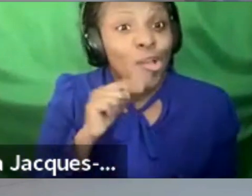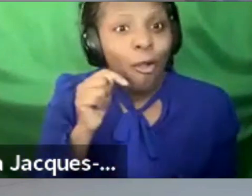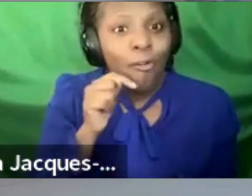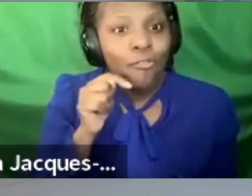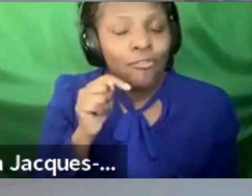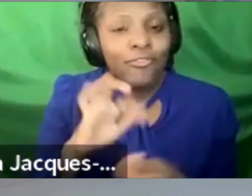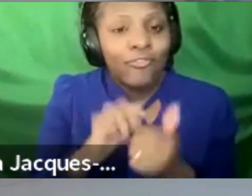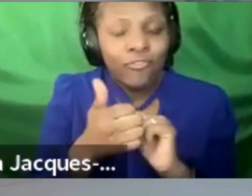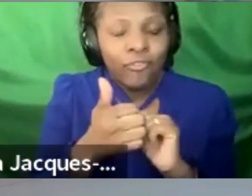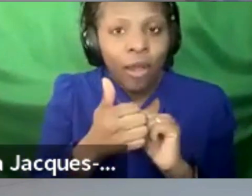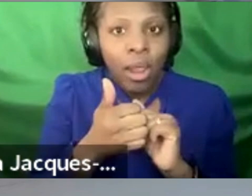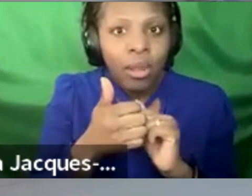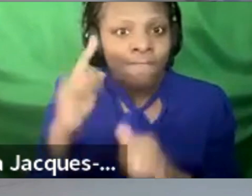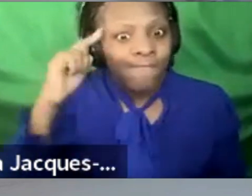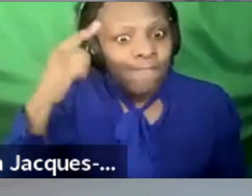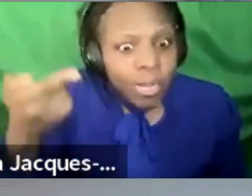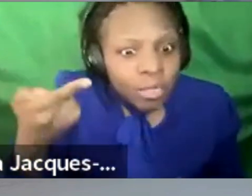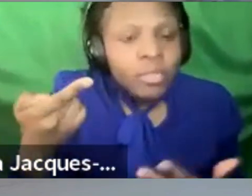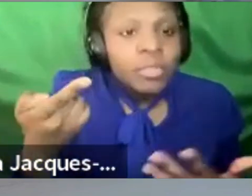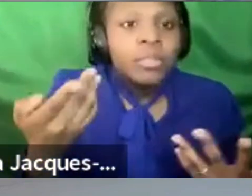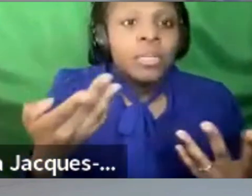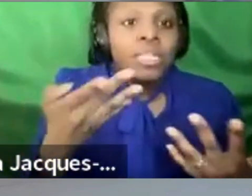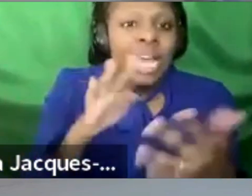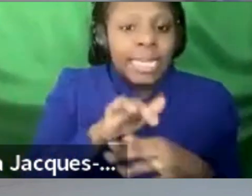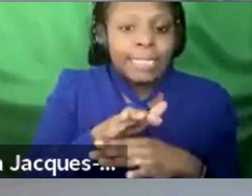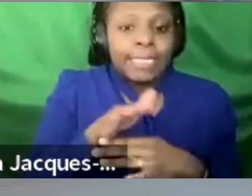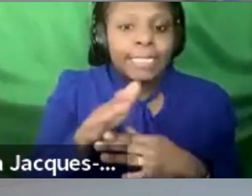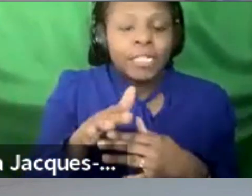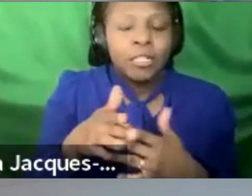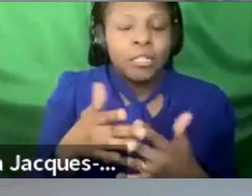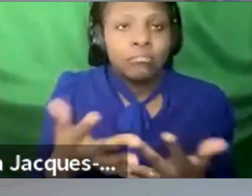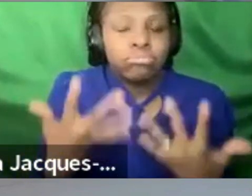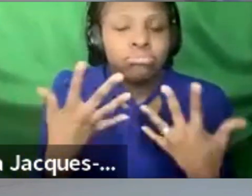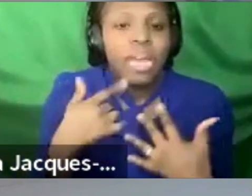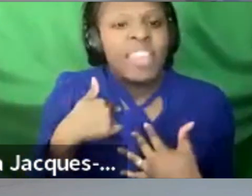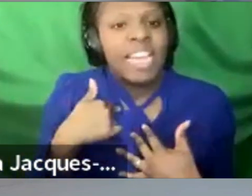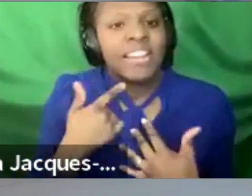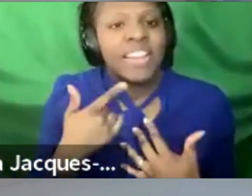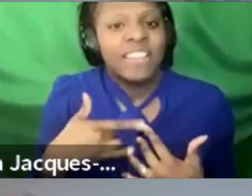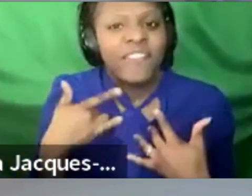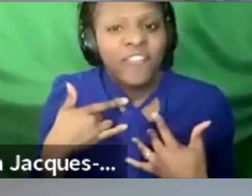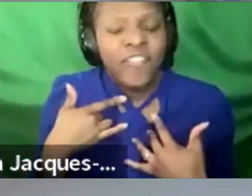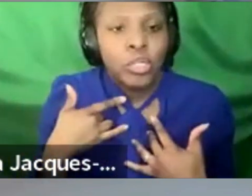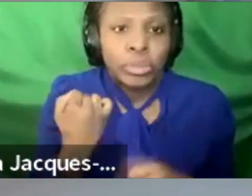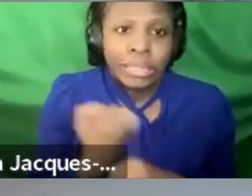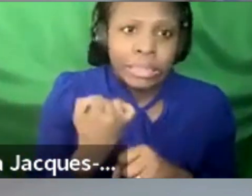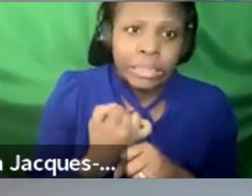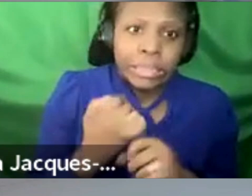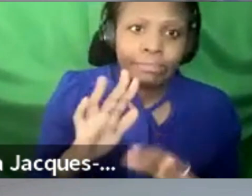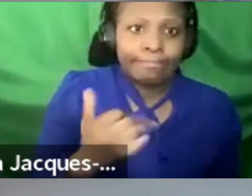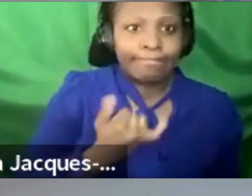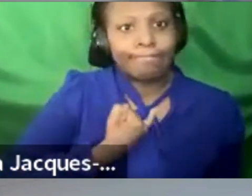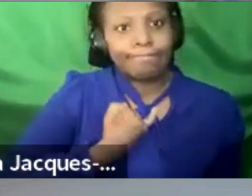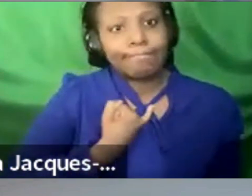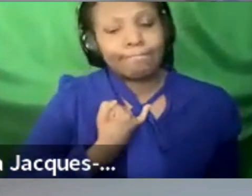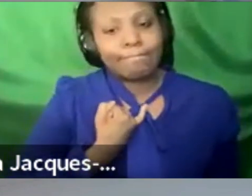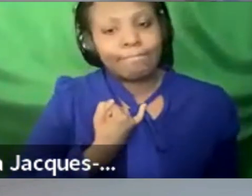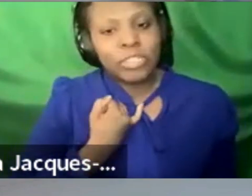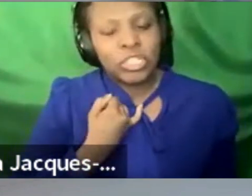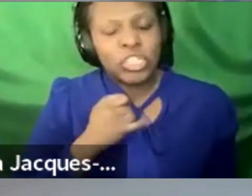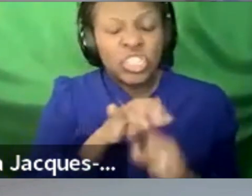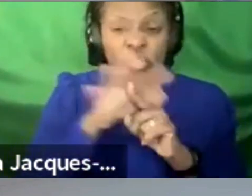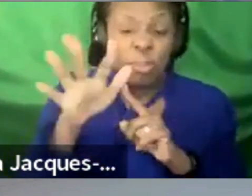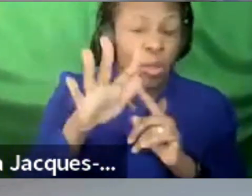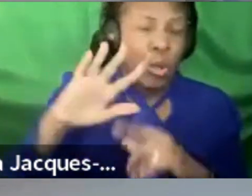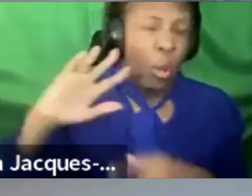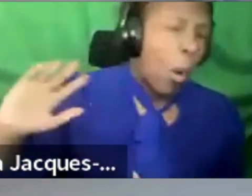and push her over the edge, and then has enormous piles of guilt around that. We know it's just blood everywhere on that